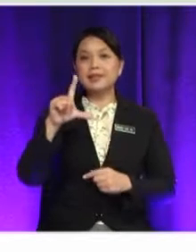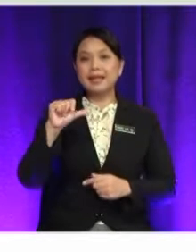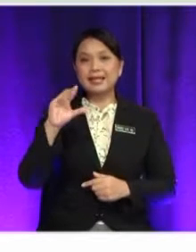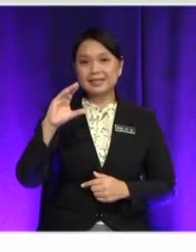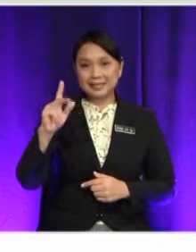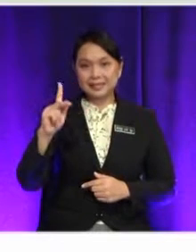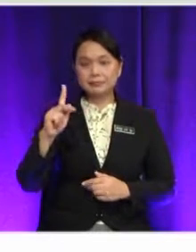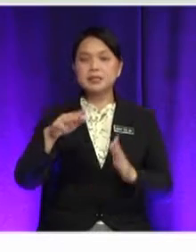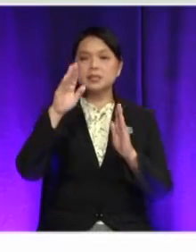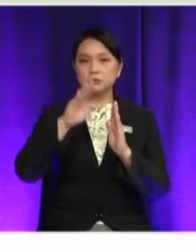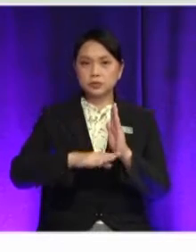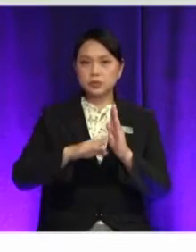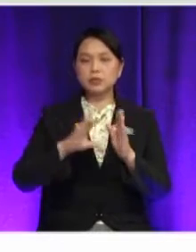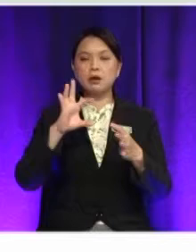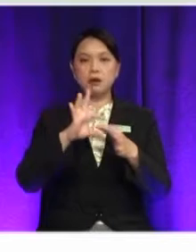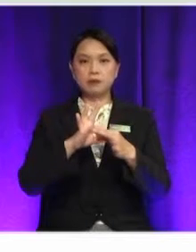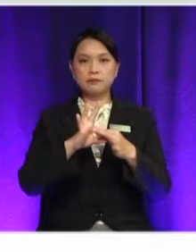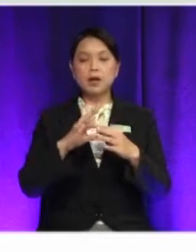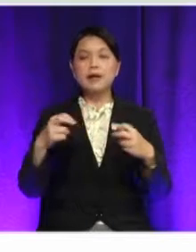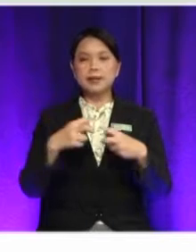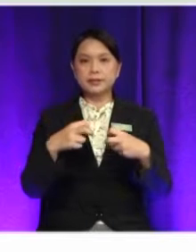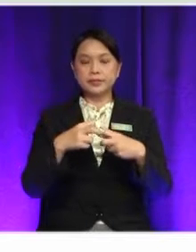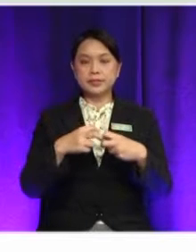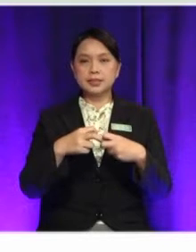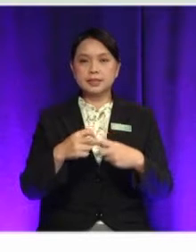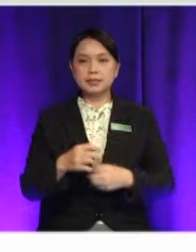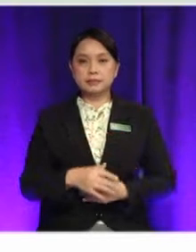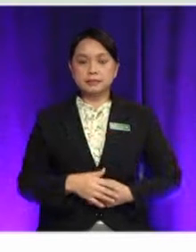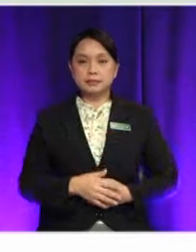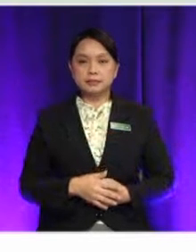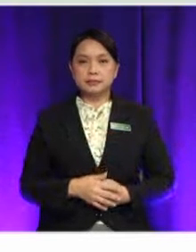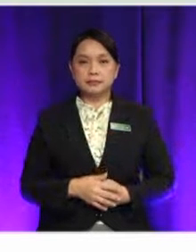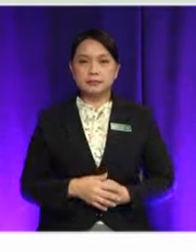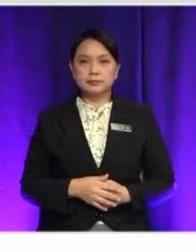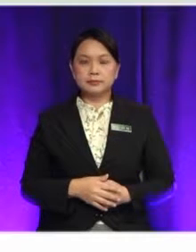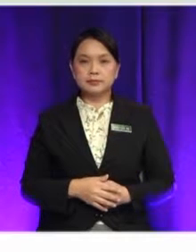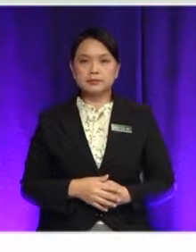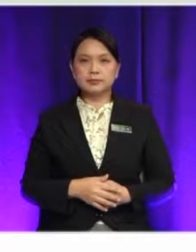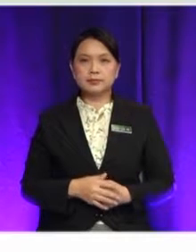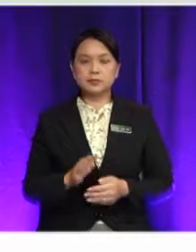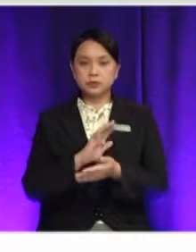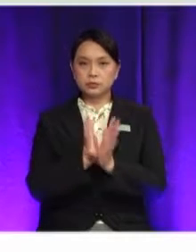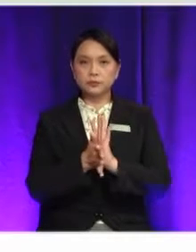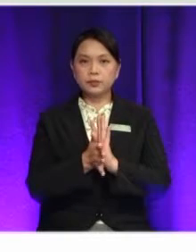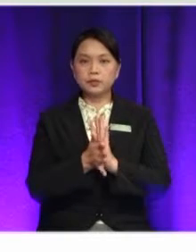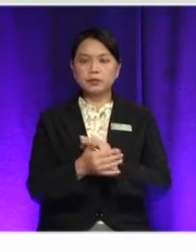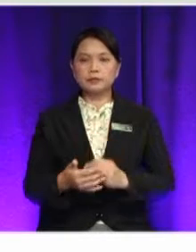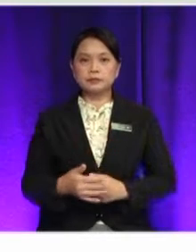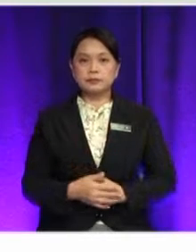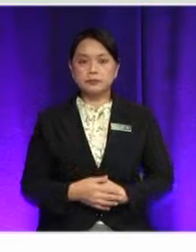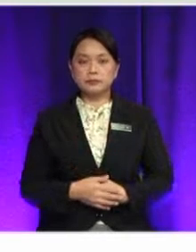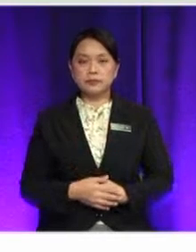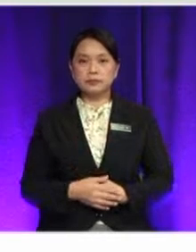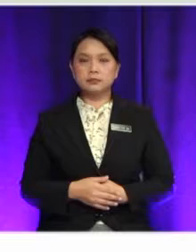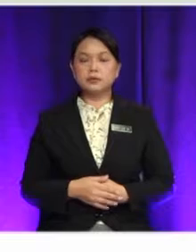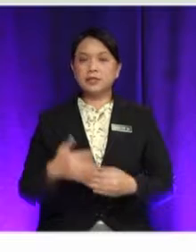would probably be well linked with the word before the gap, guys. Can you see the word electricity is before